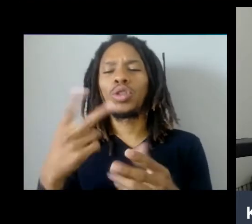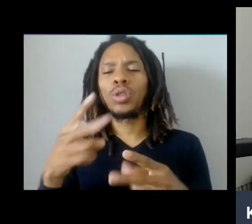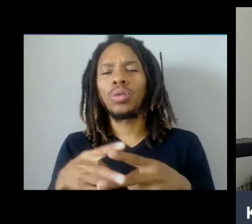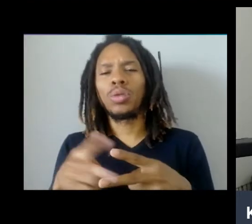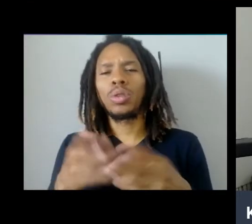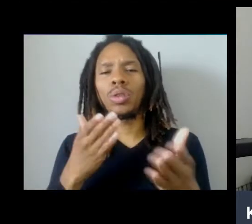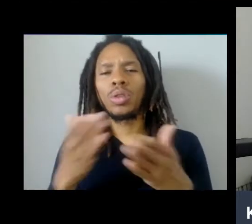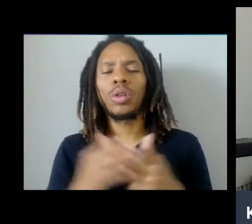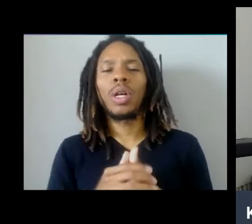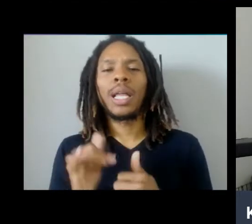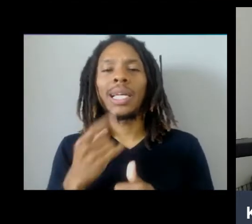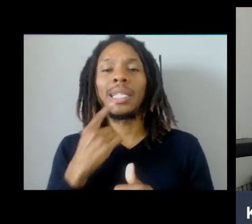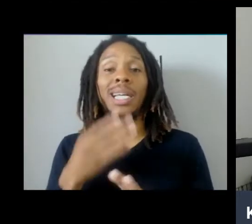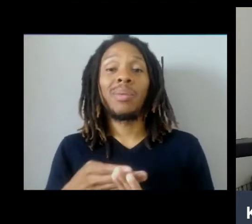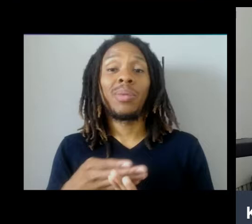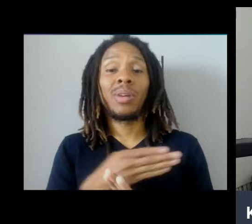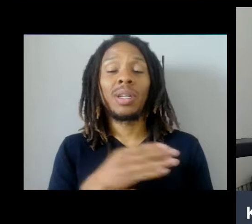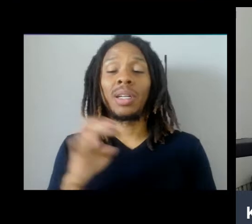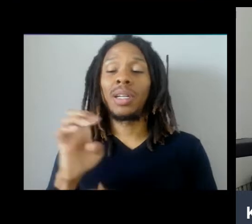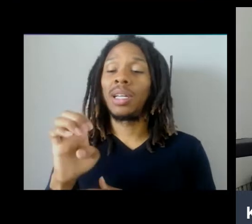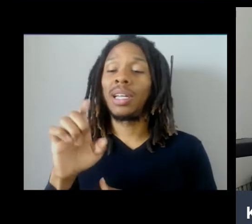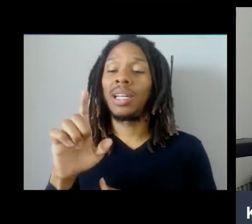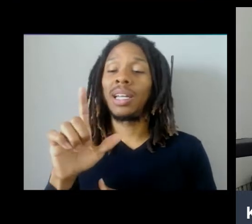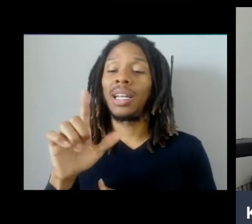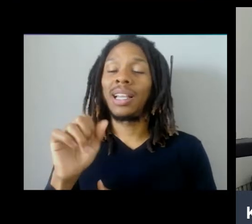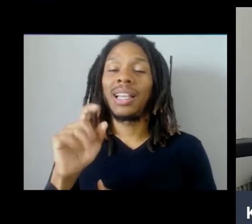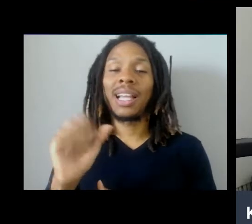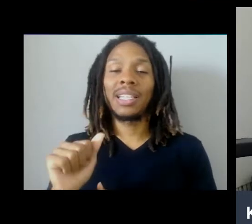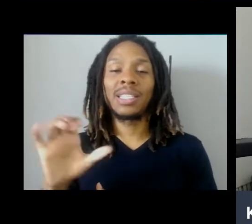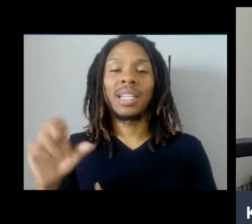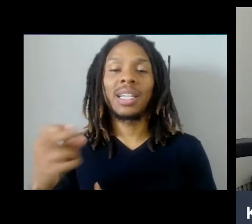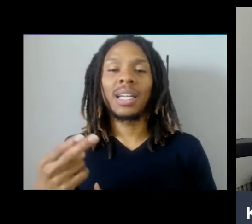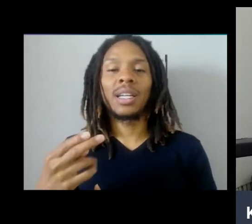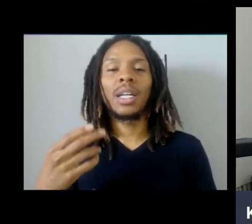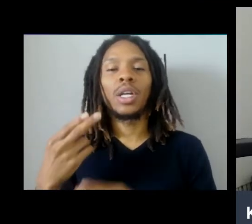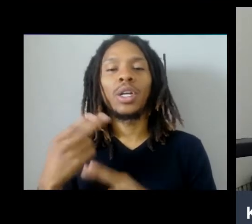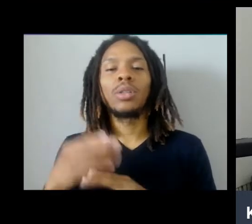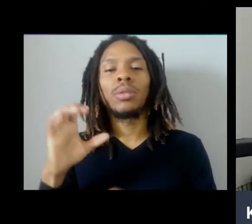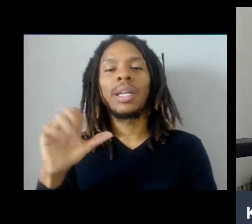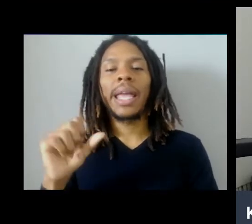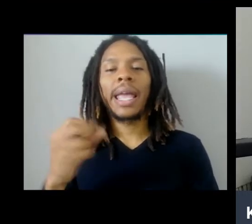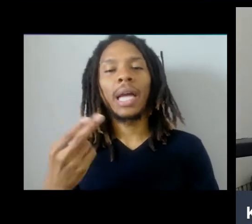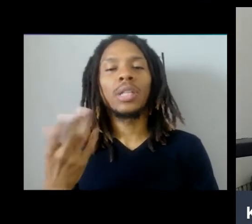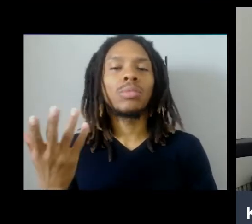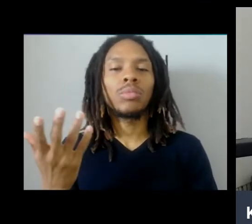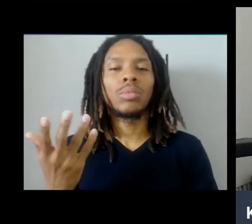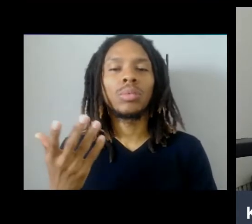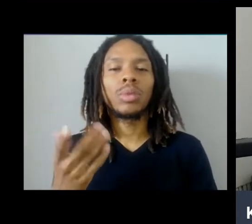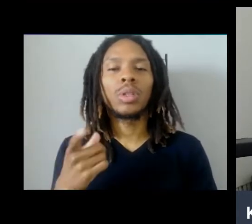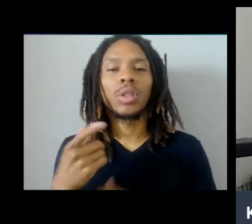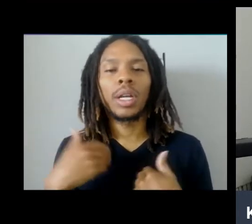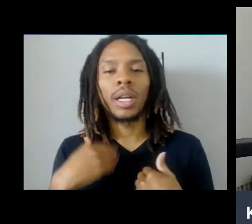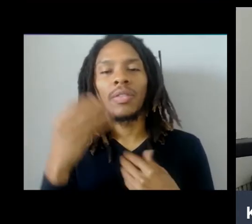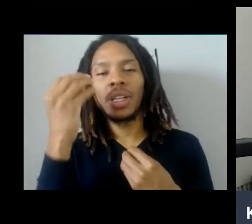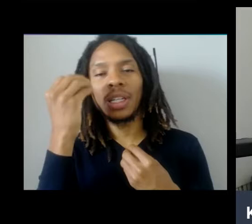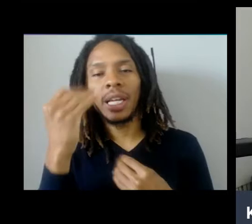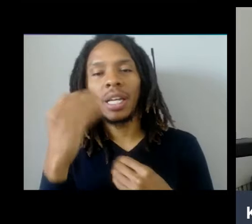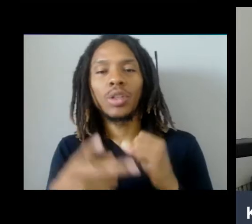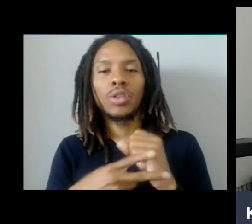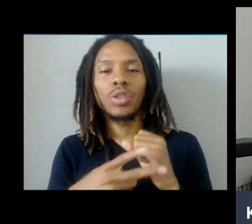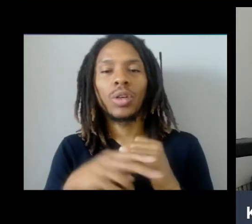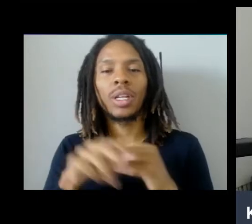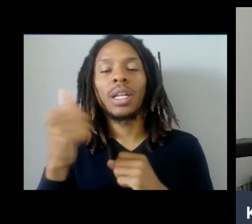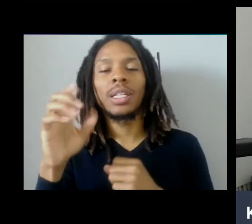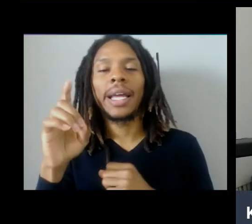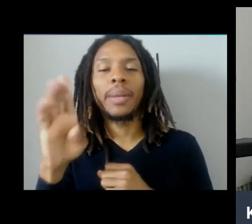said earlier, ElastiCache is intended to be used as a cache. So, you've got your data stored in another database, let's